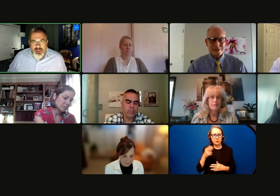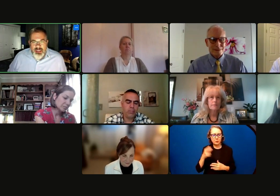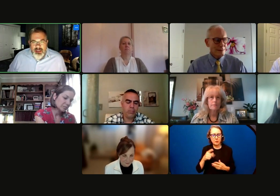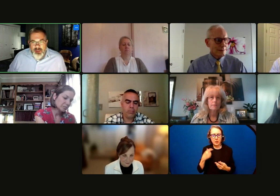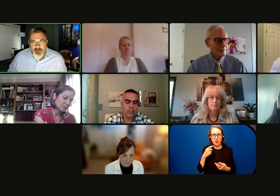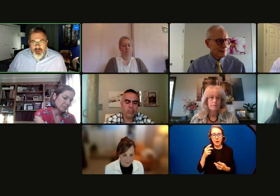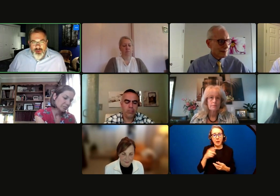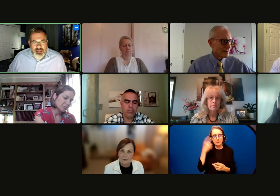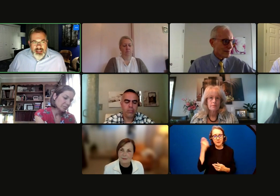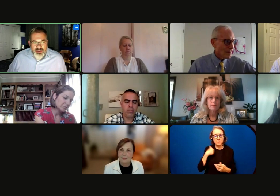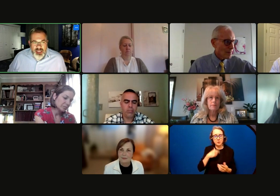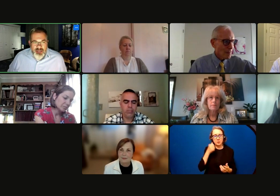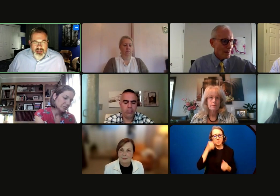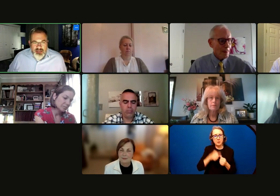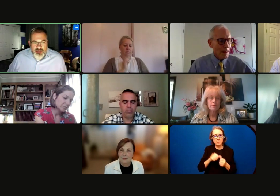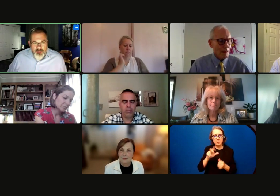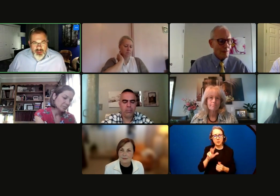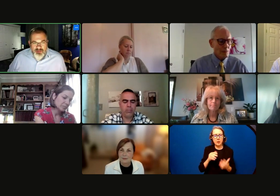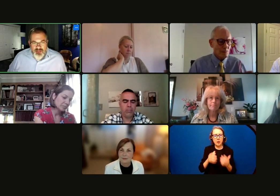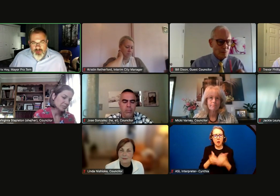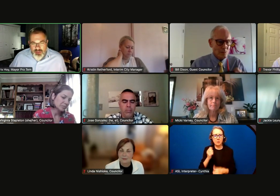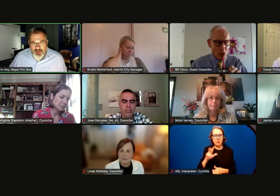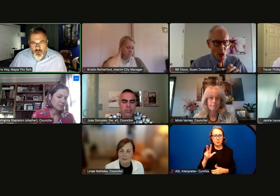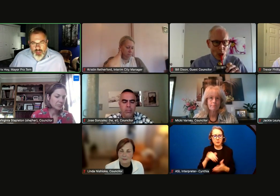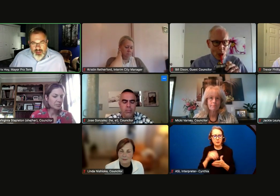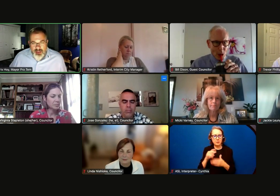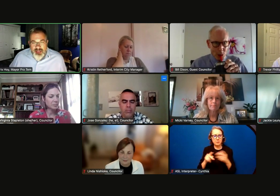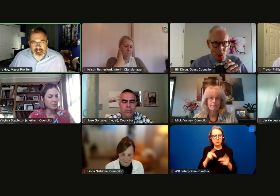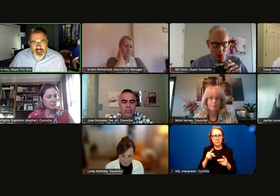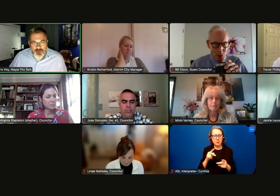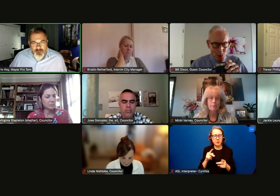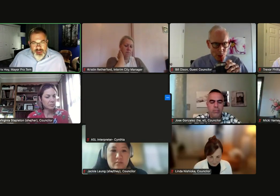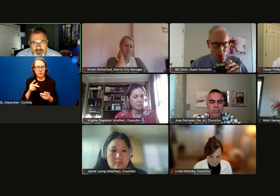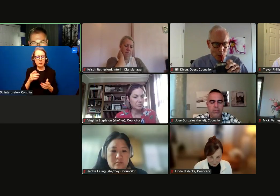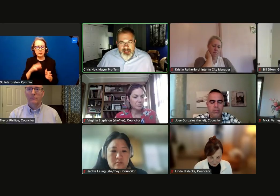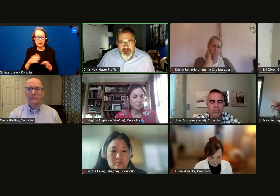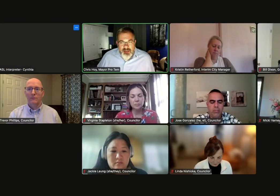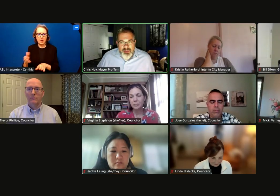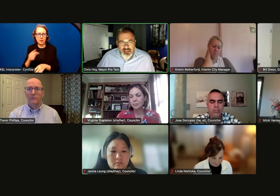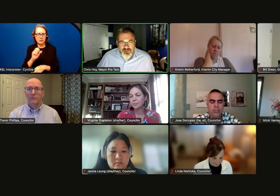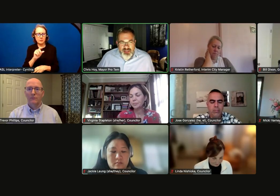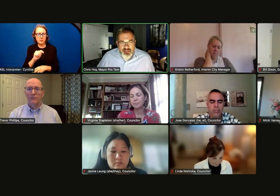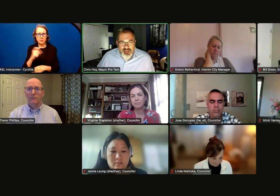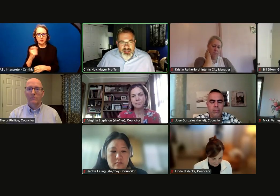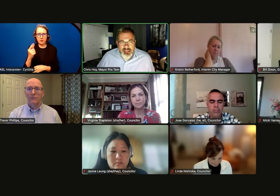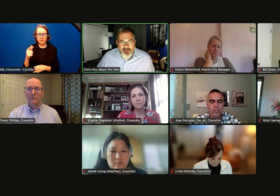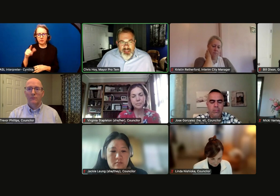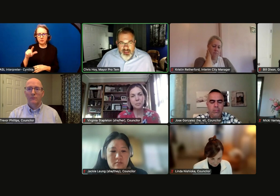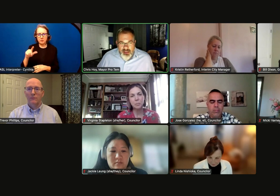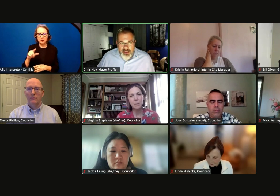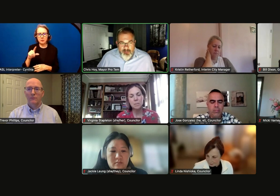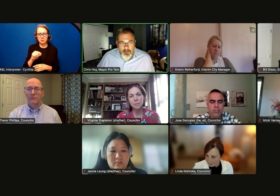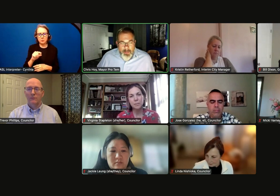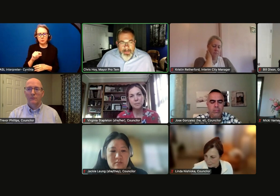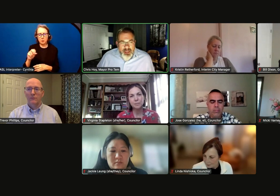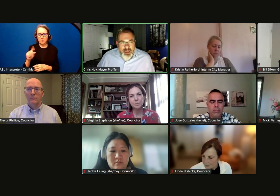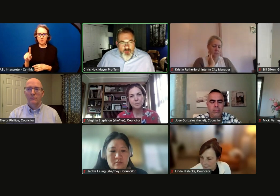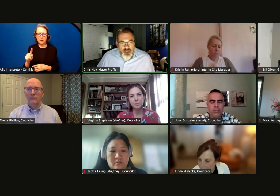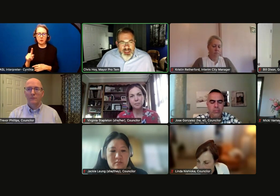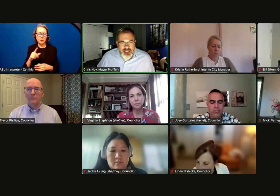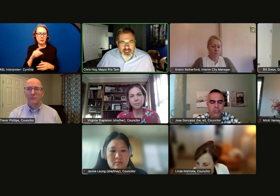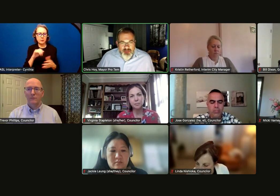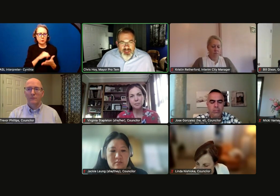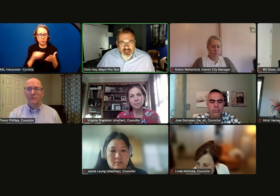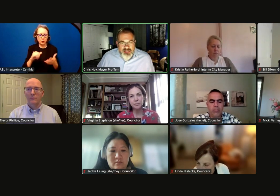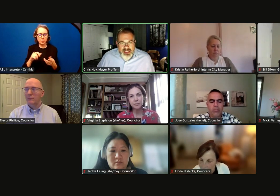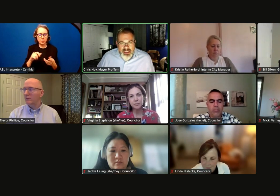3,000 people who lost their lives on September 11th, 2001 in New York City, Pennsylvania, and the Pentagon. And